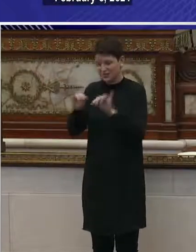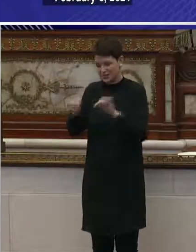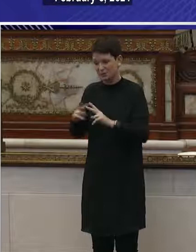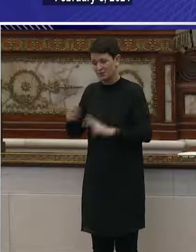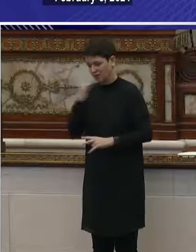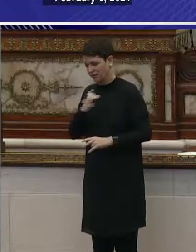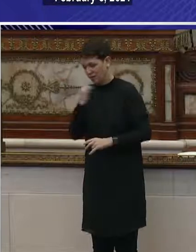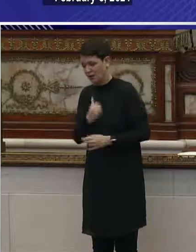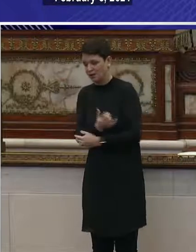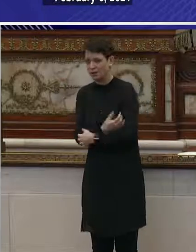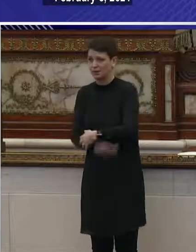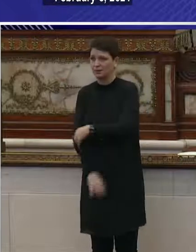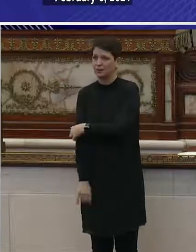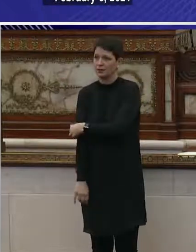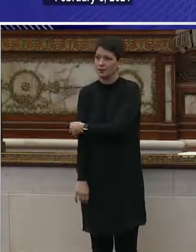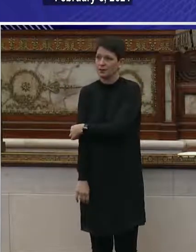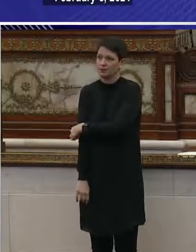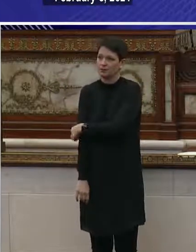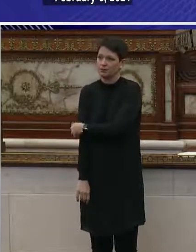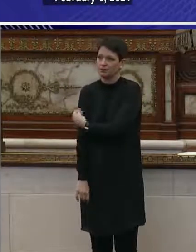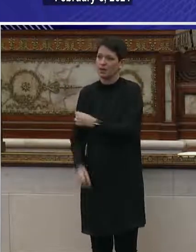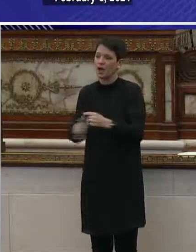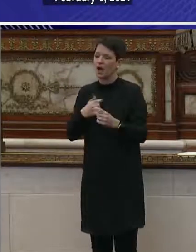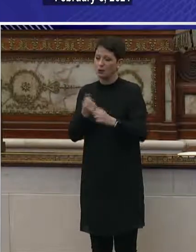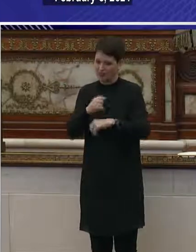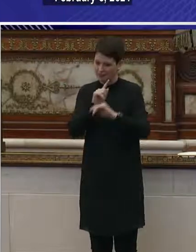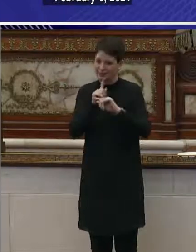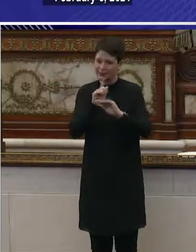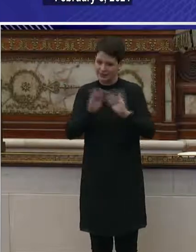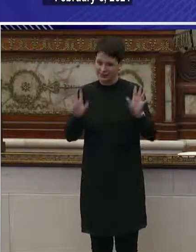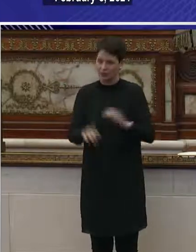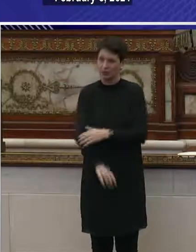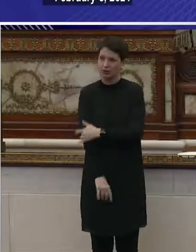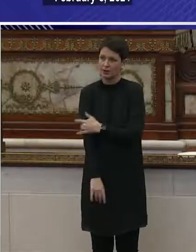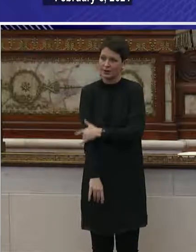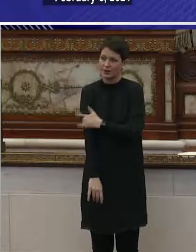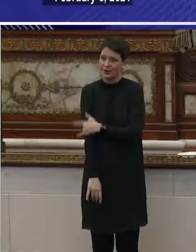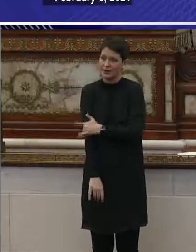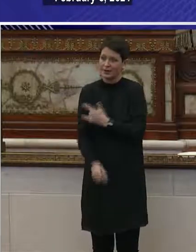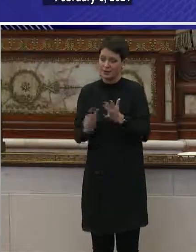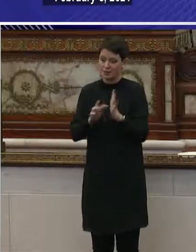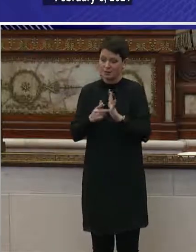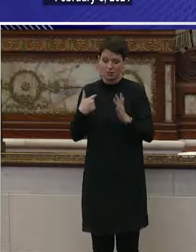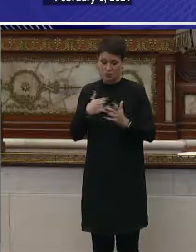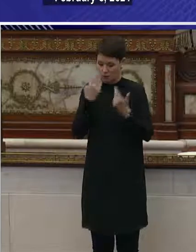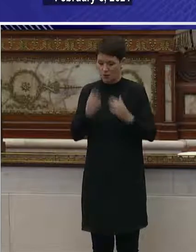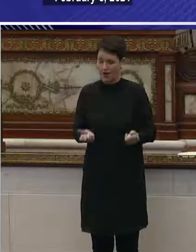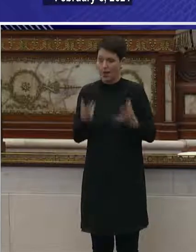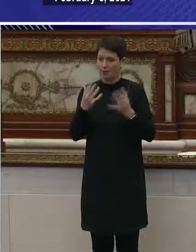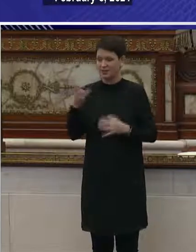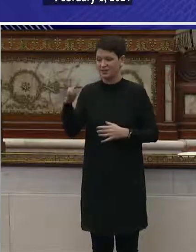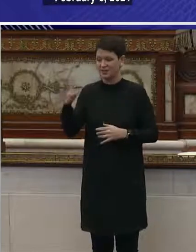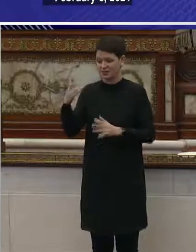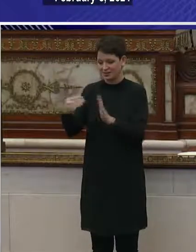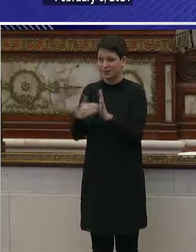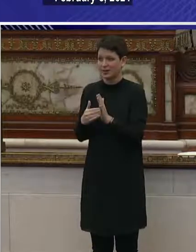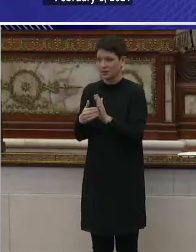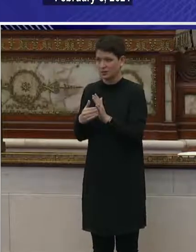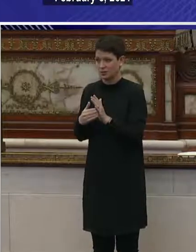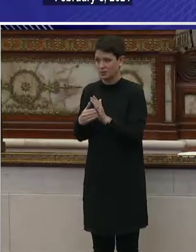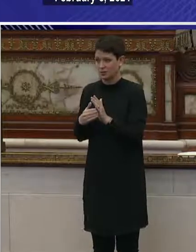sorry, Councilwoman Gim. I just want to make clear that this means we do not know how many of the